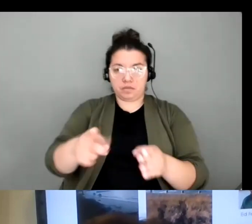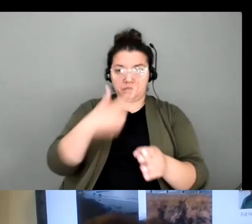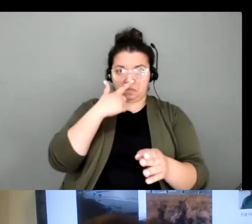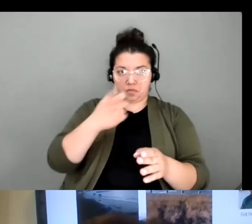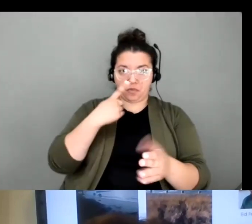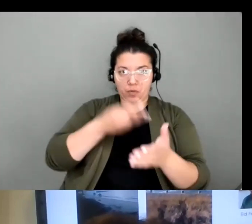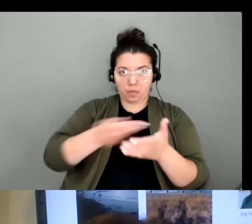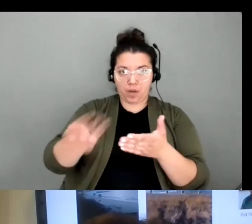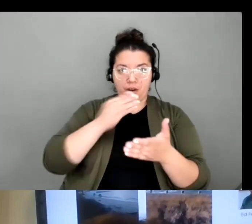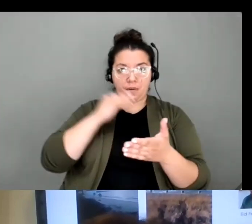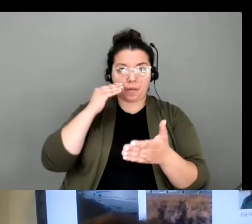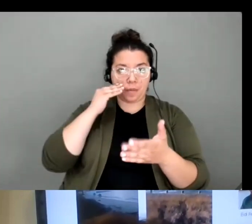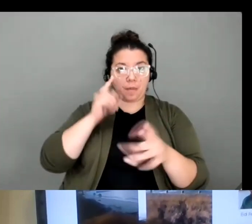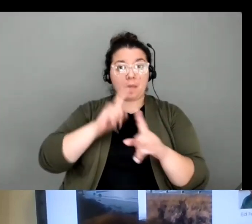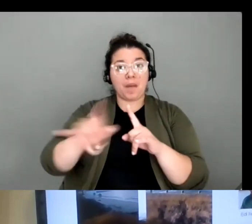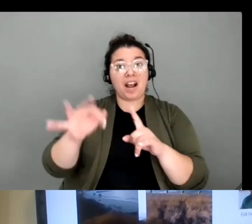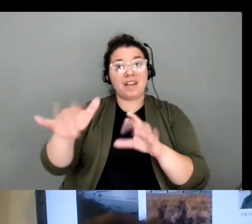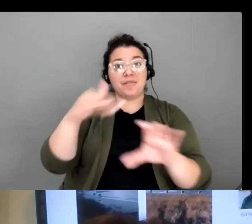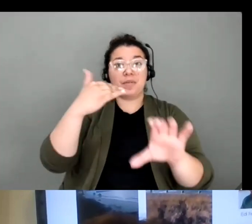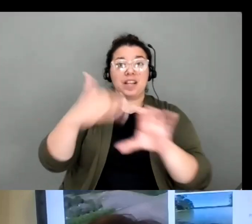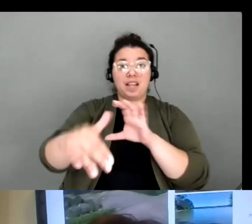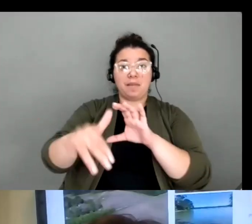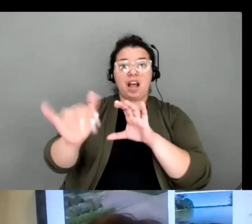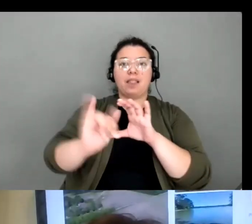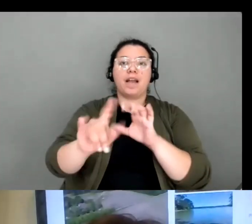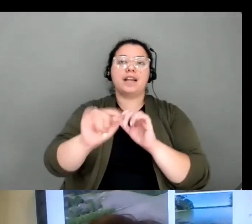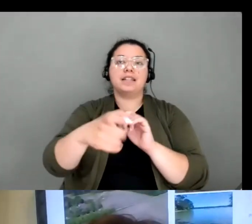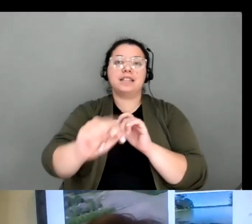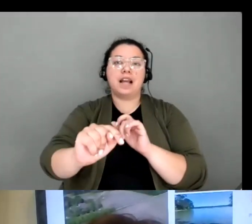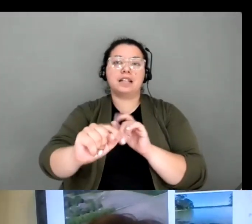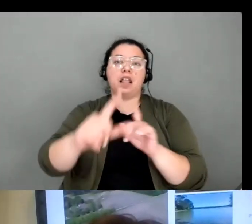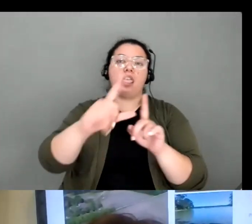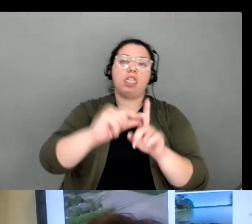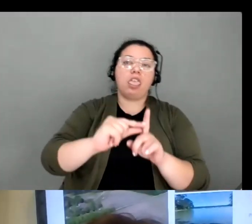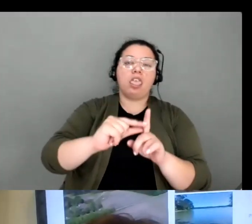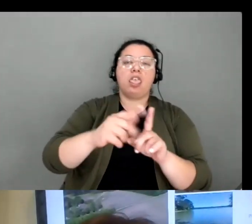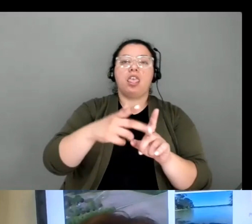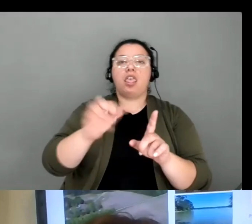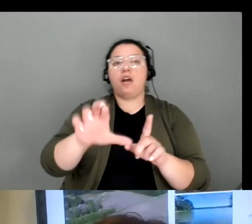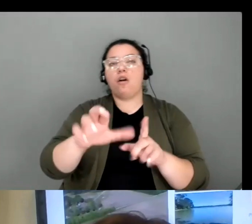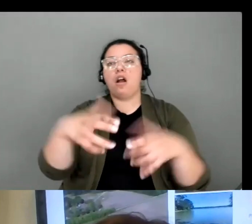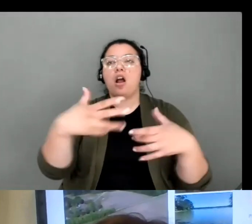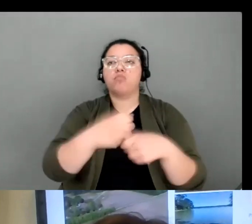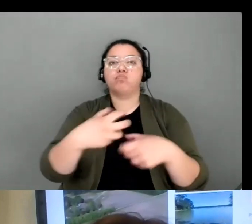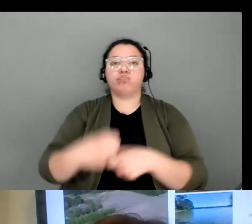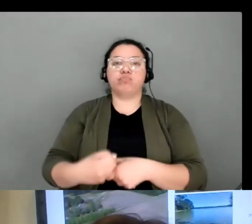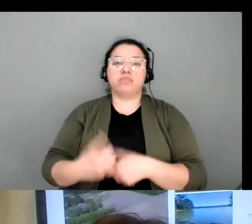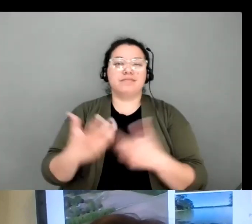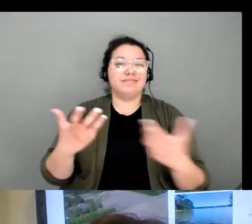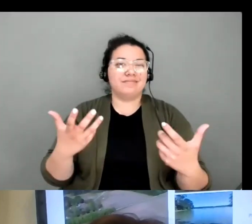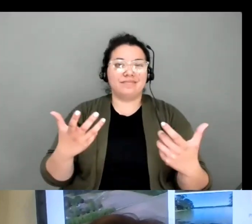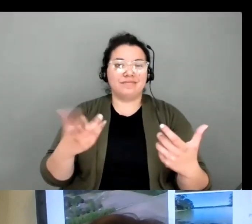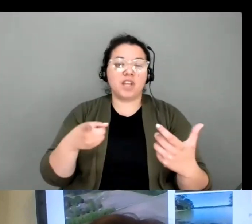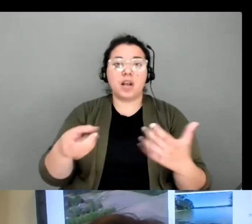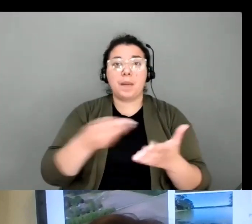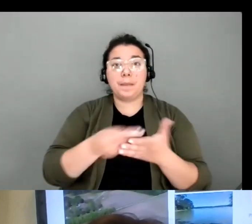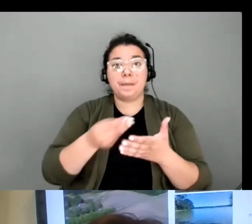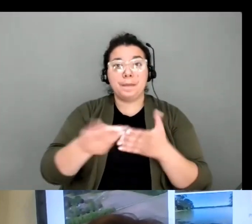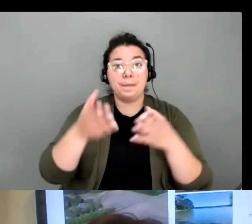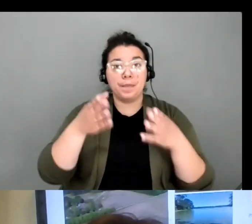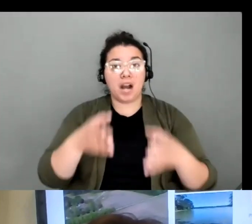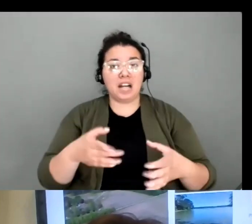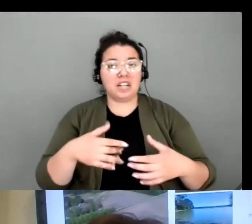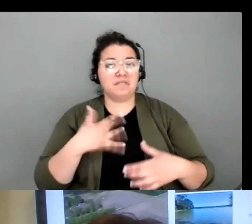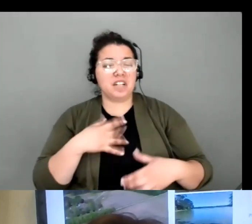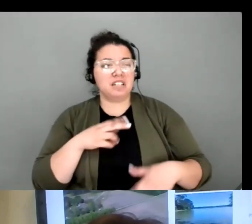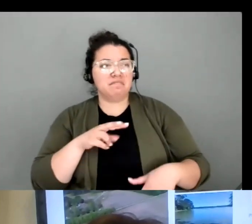look like texting, lowercase abbreviations and all of that, what do you think that would say to your potential customer,